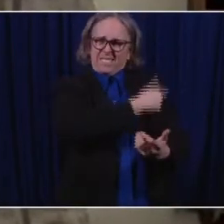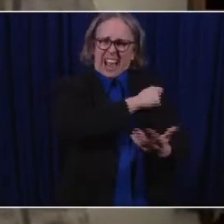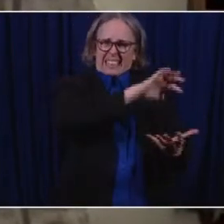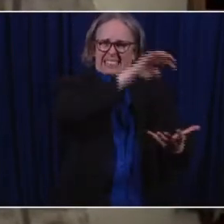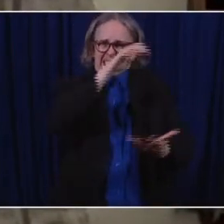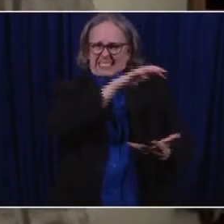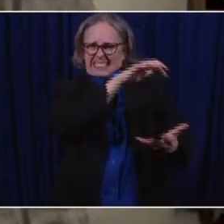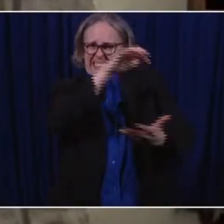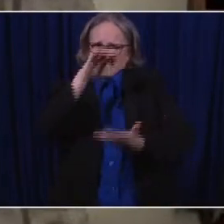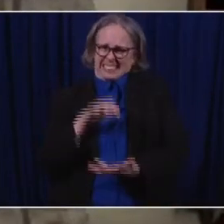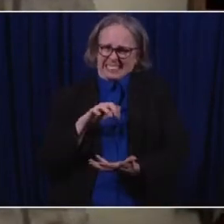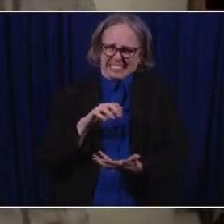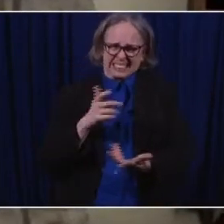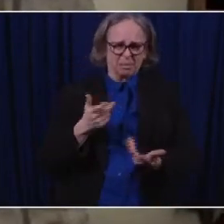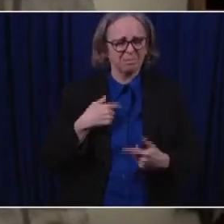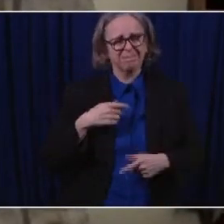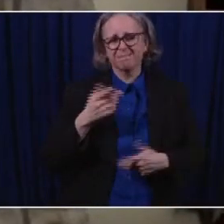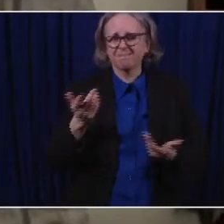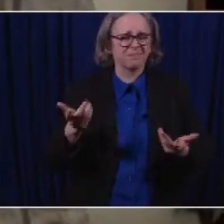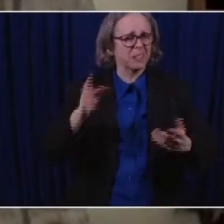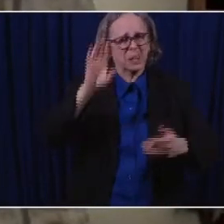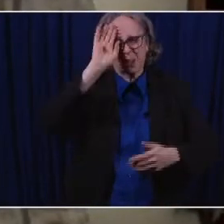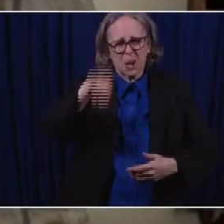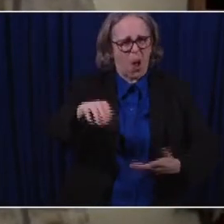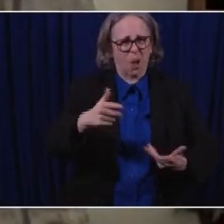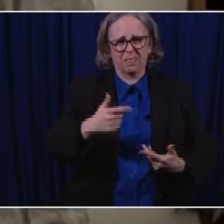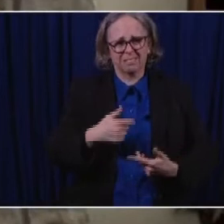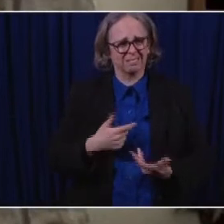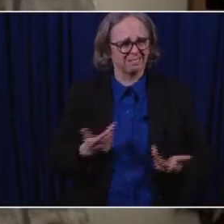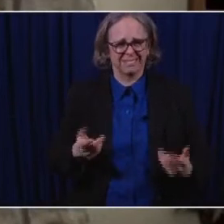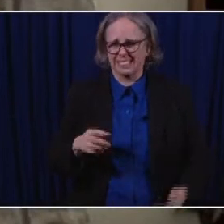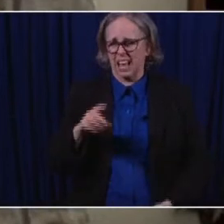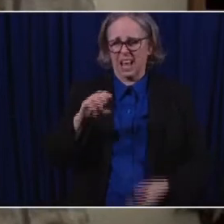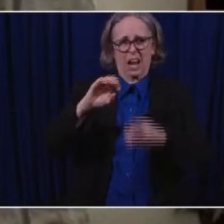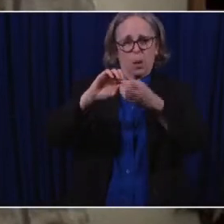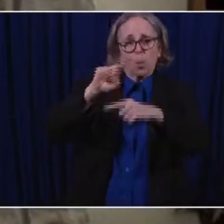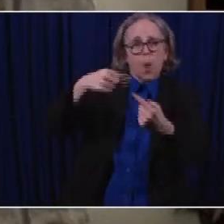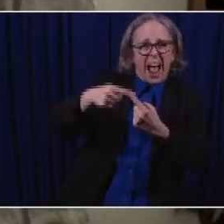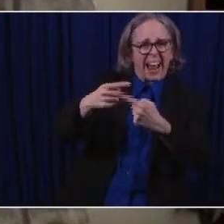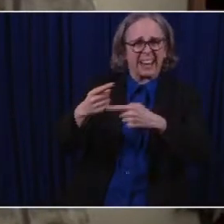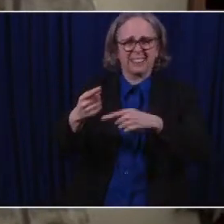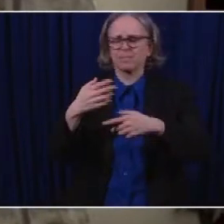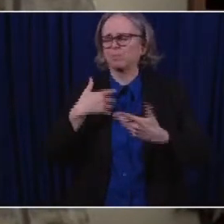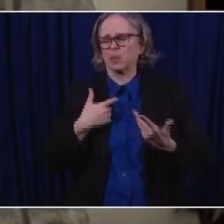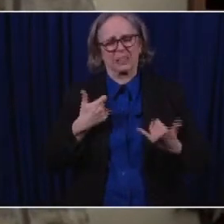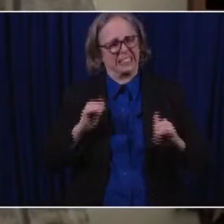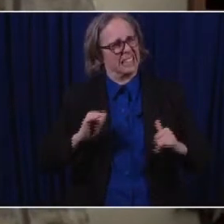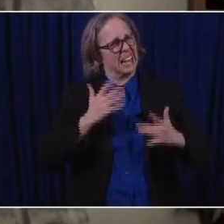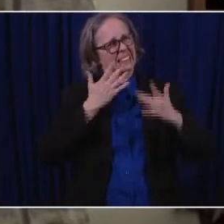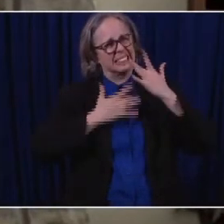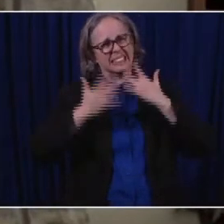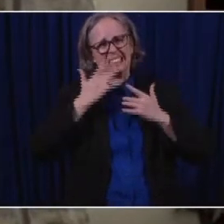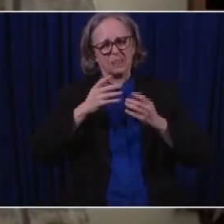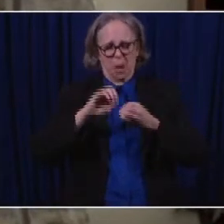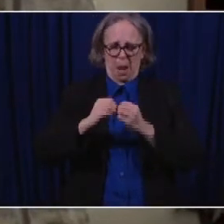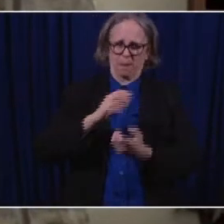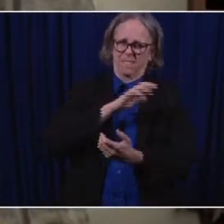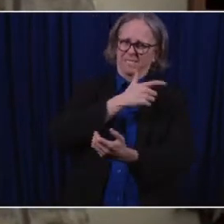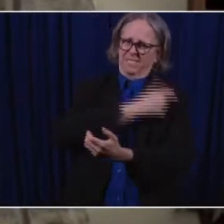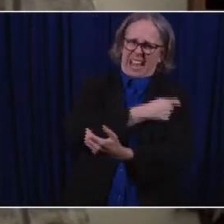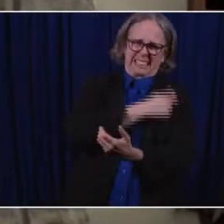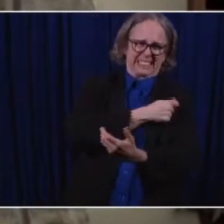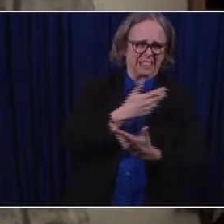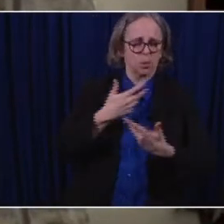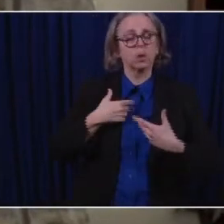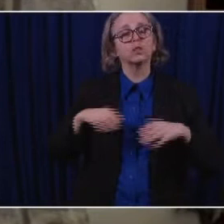it enough. We just don't have enough vaccine. But we're doing the best we can with what we have,